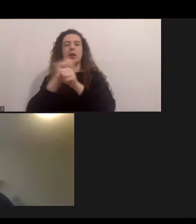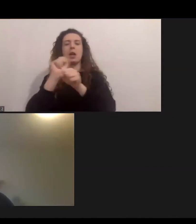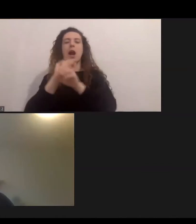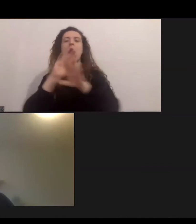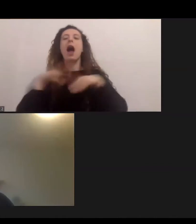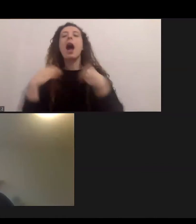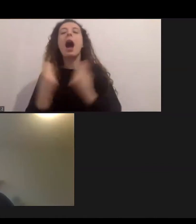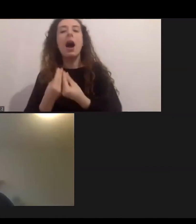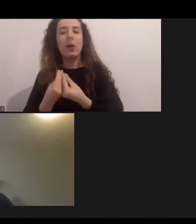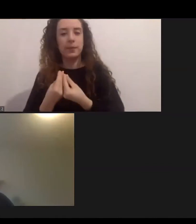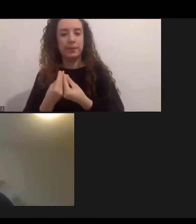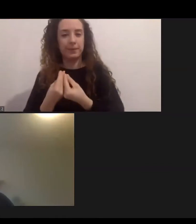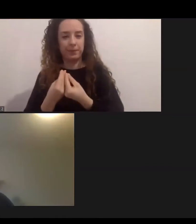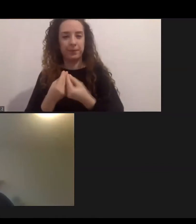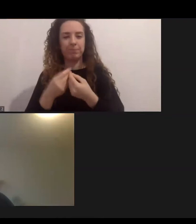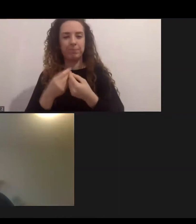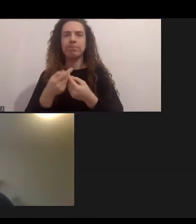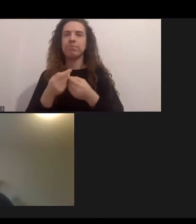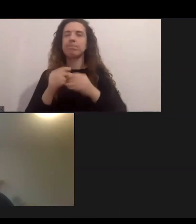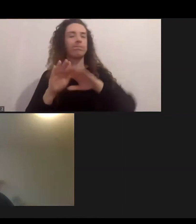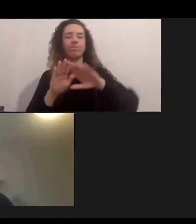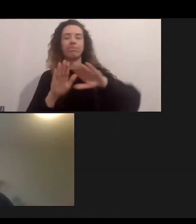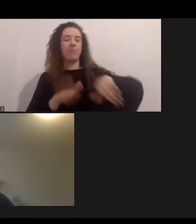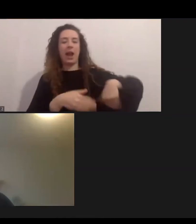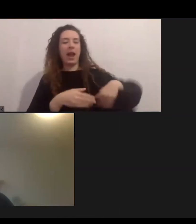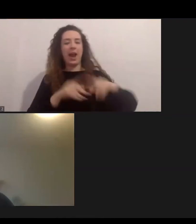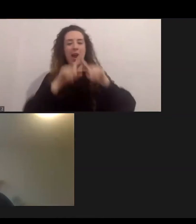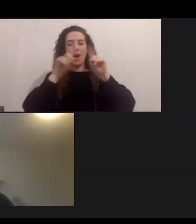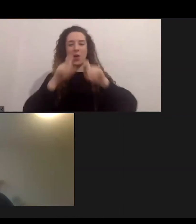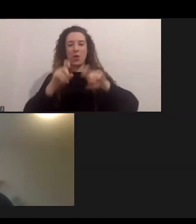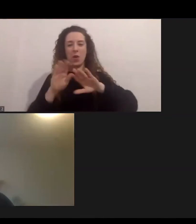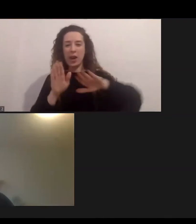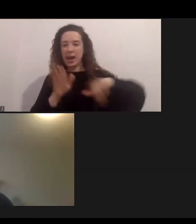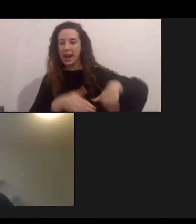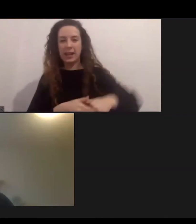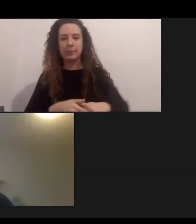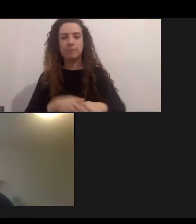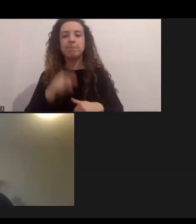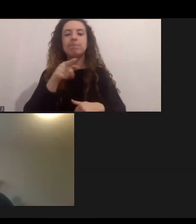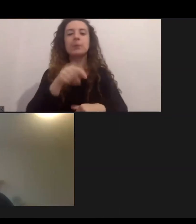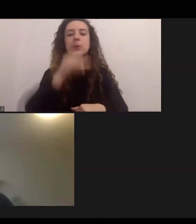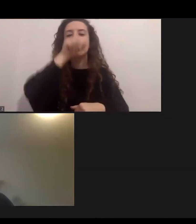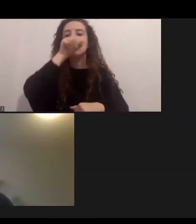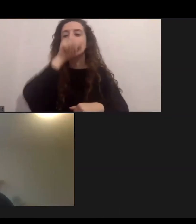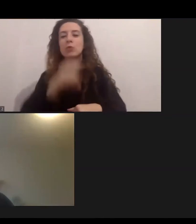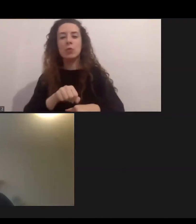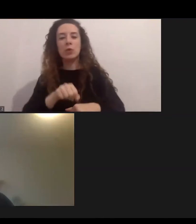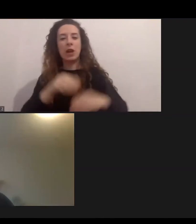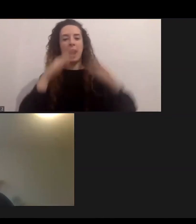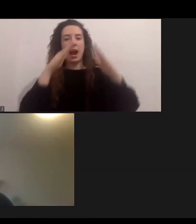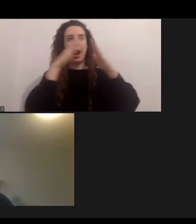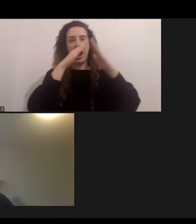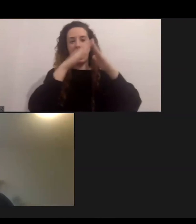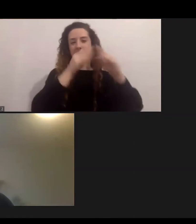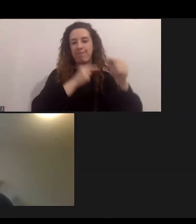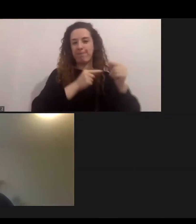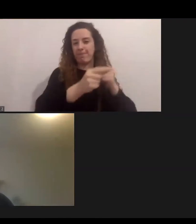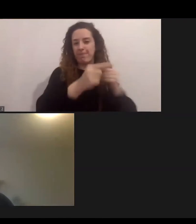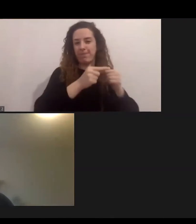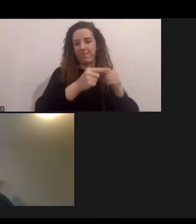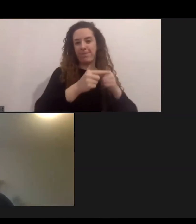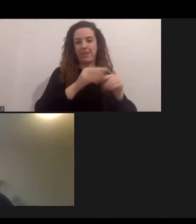not making advantage of my disability, but I'm always sure that the